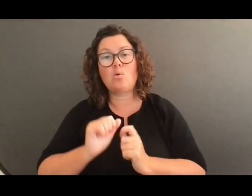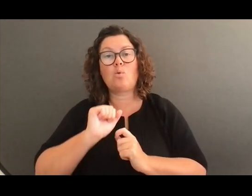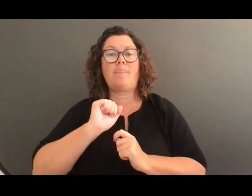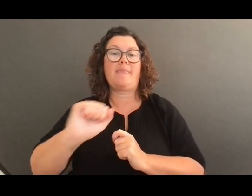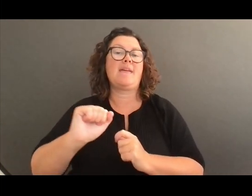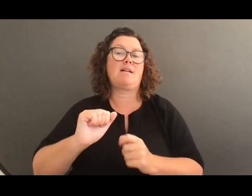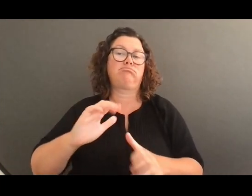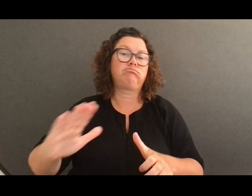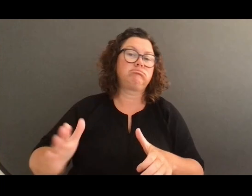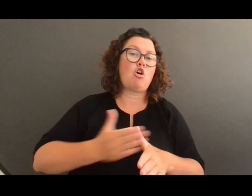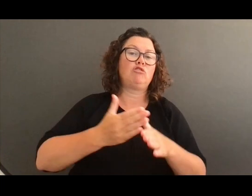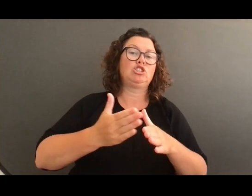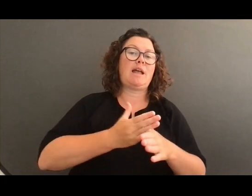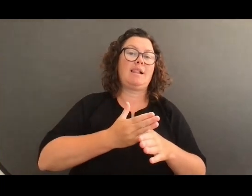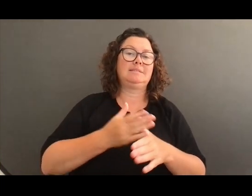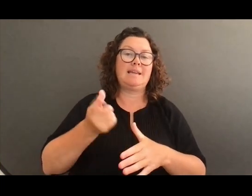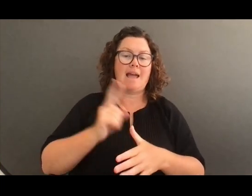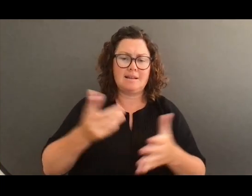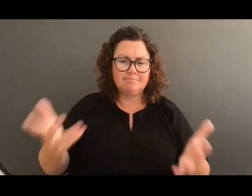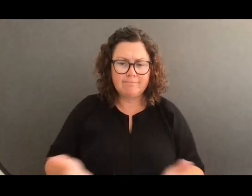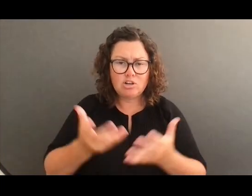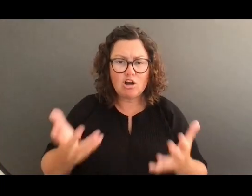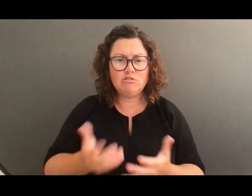and evaluation of ideas.